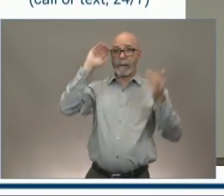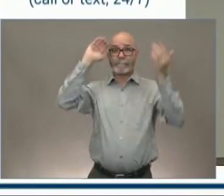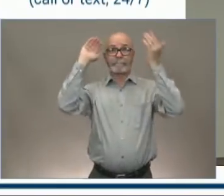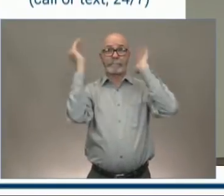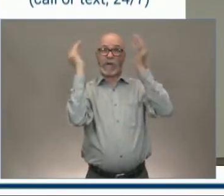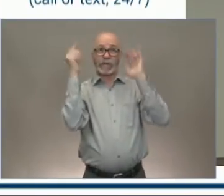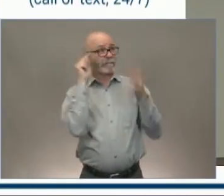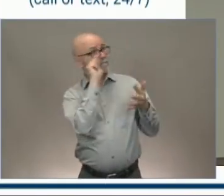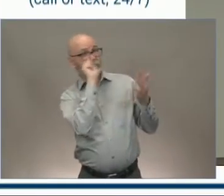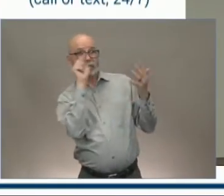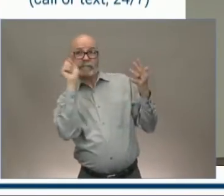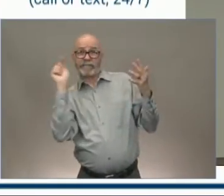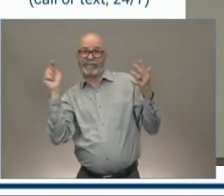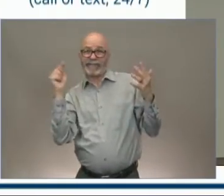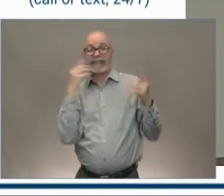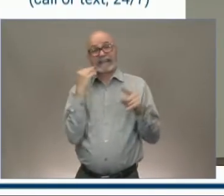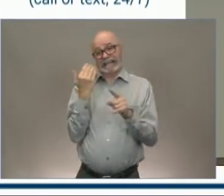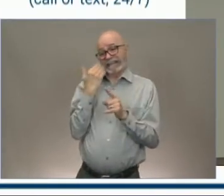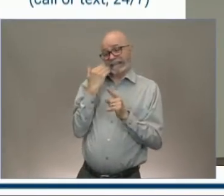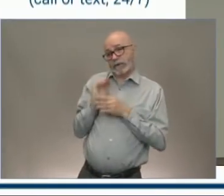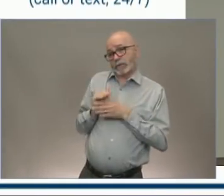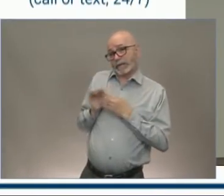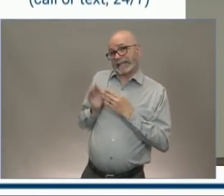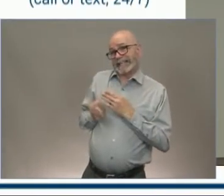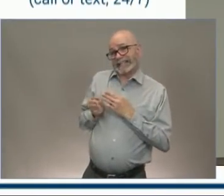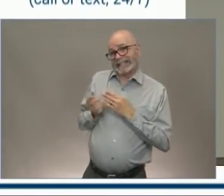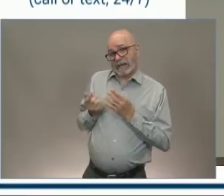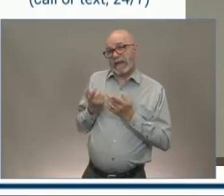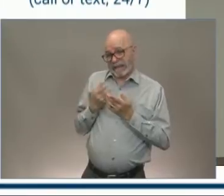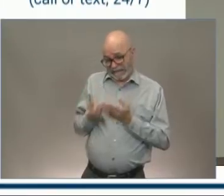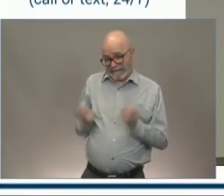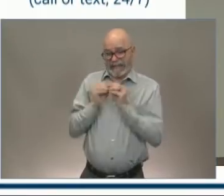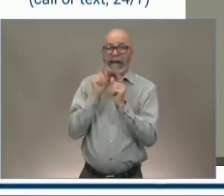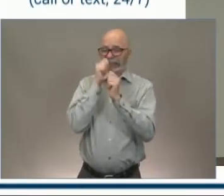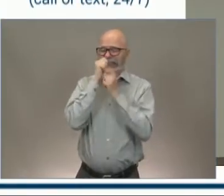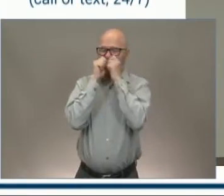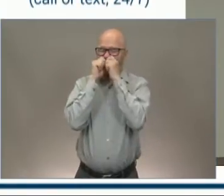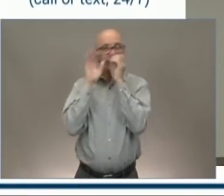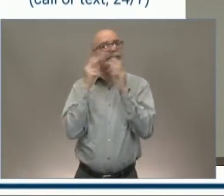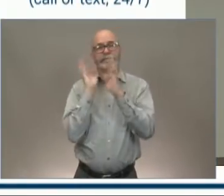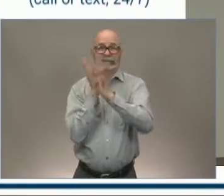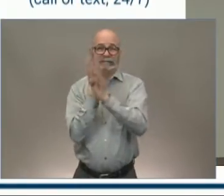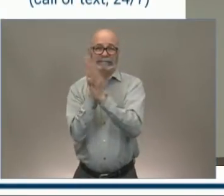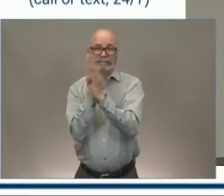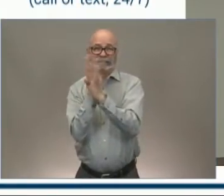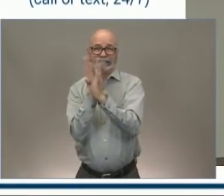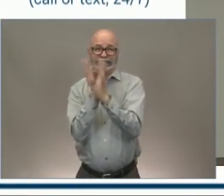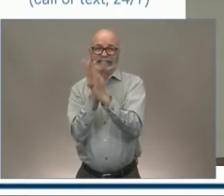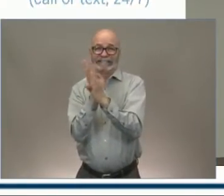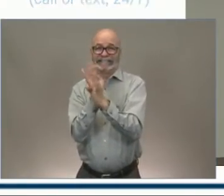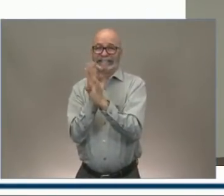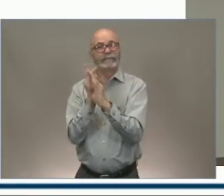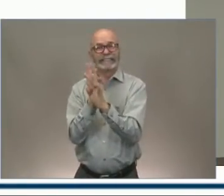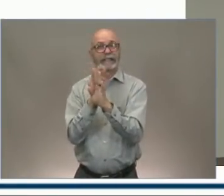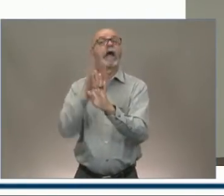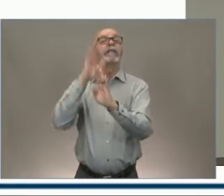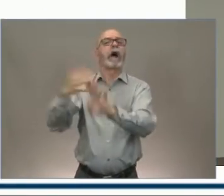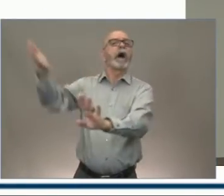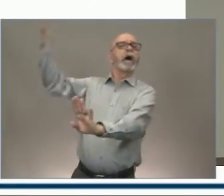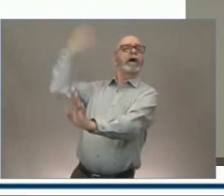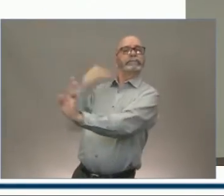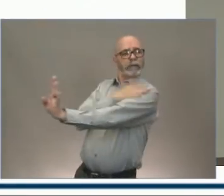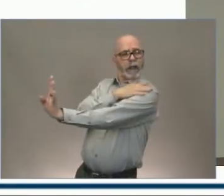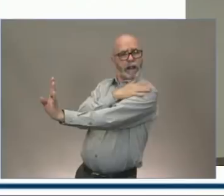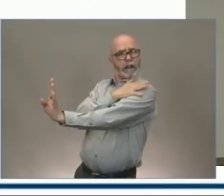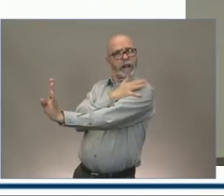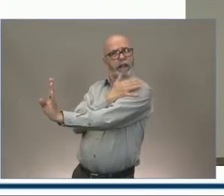were tested over the weekend for COVID-19 by our lab than all of the people who were tested during the entire